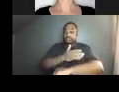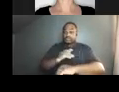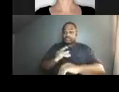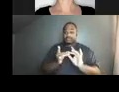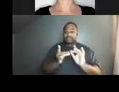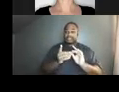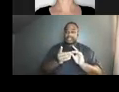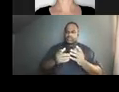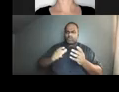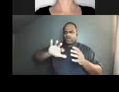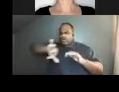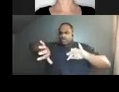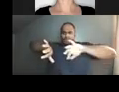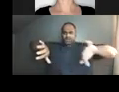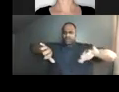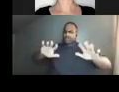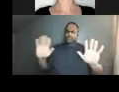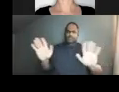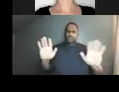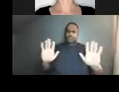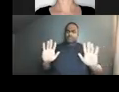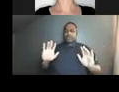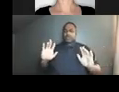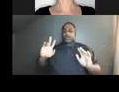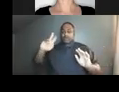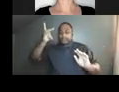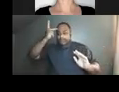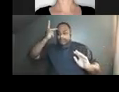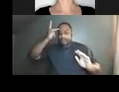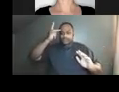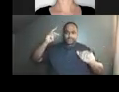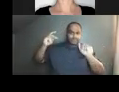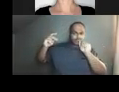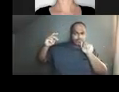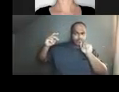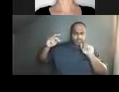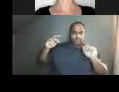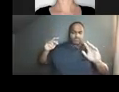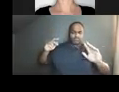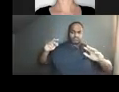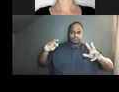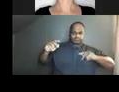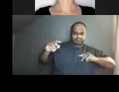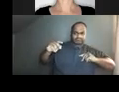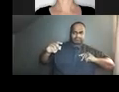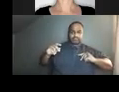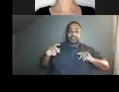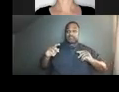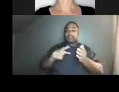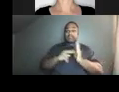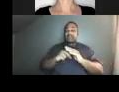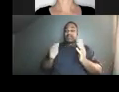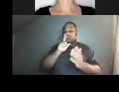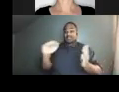divide political and personal, public and private. And then we can say that everything is politicized,